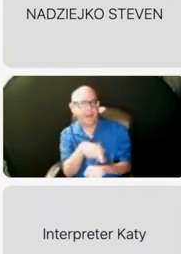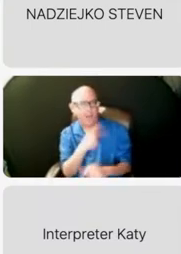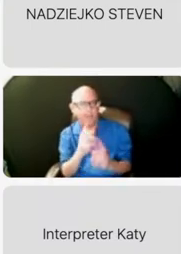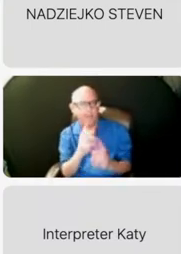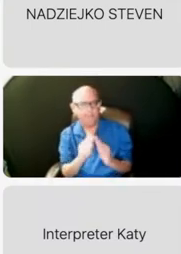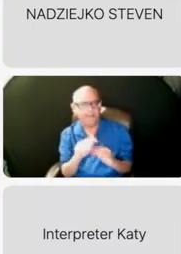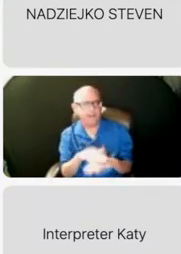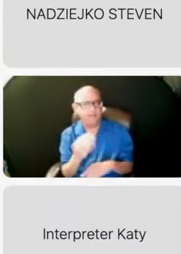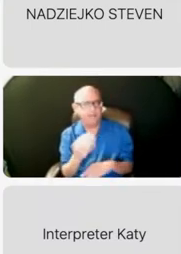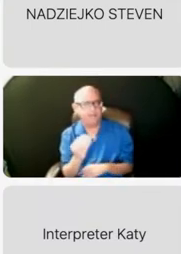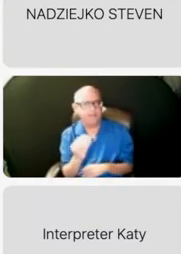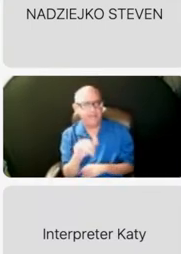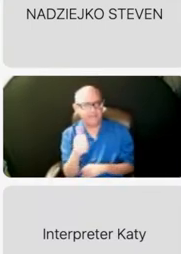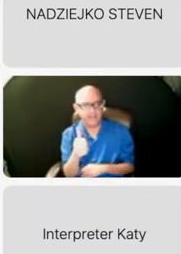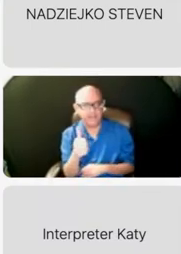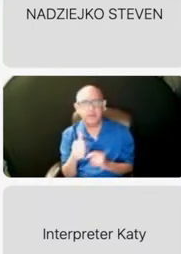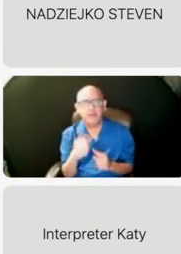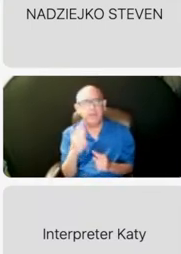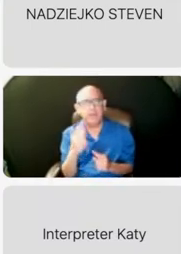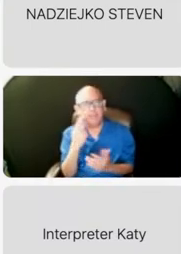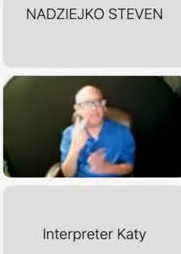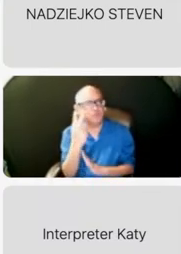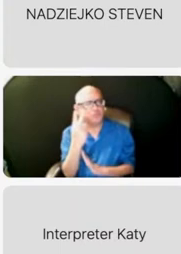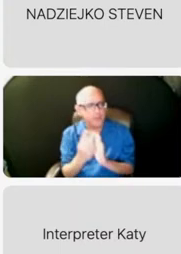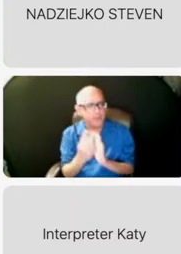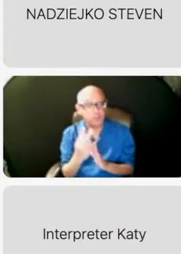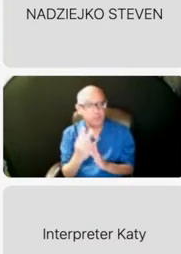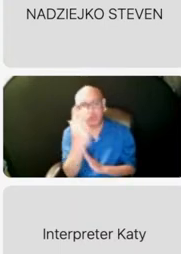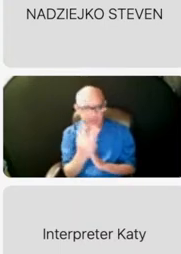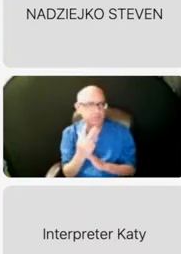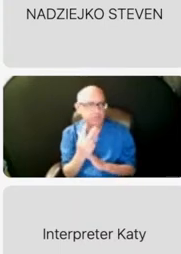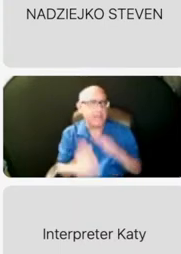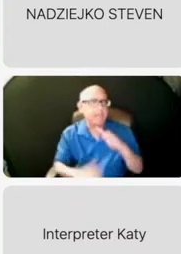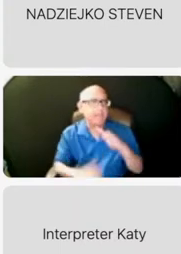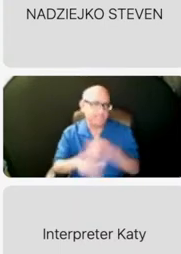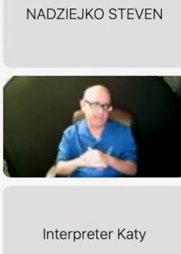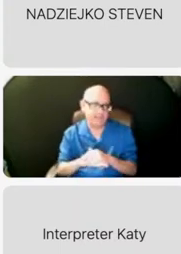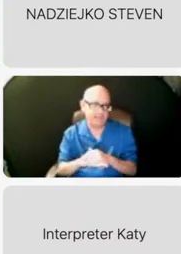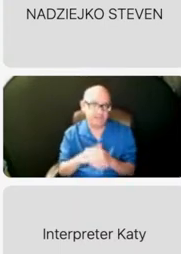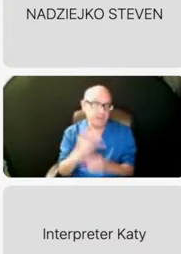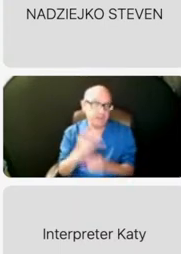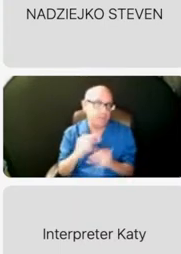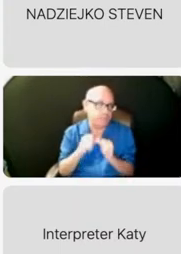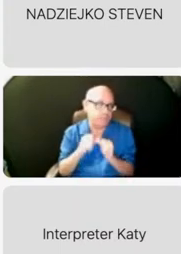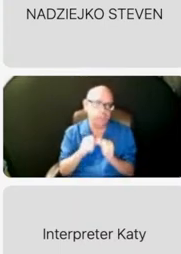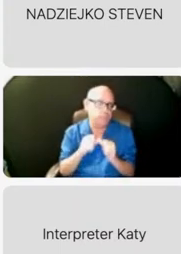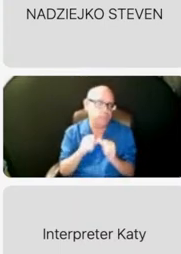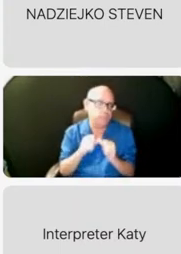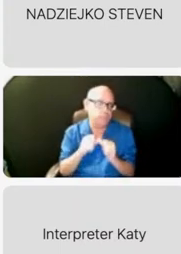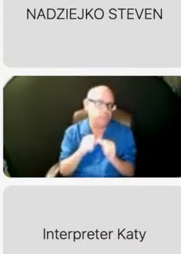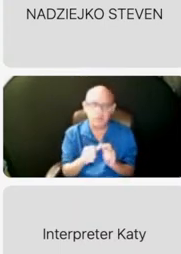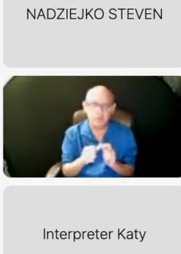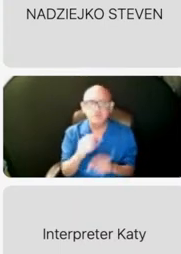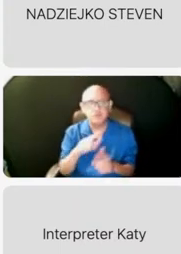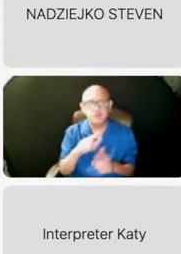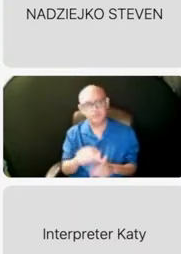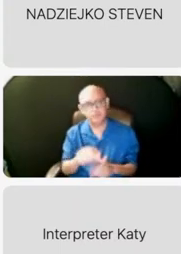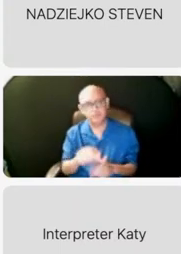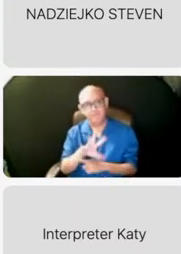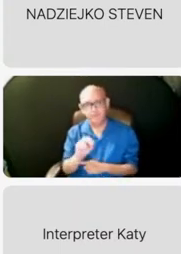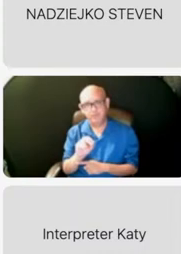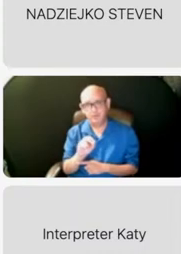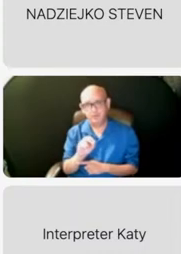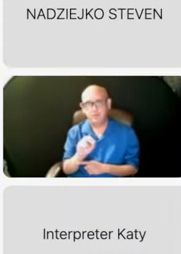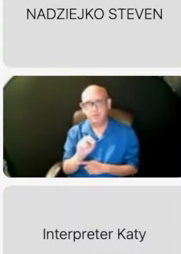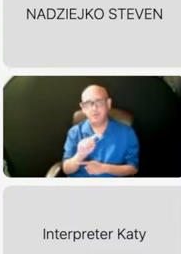at maybe two to three hours max we're going to keep the board there so we start at 5 30 go